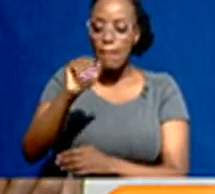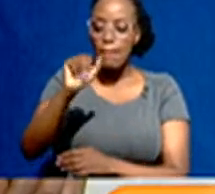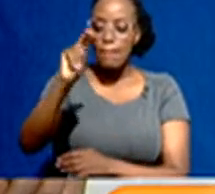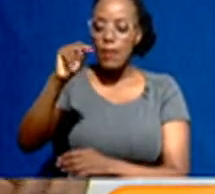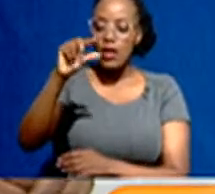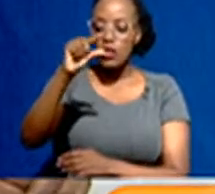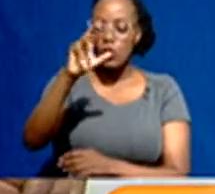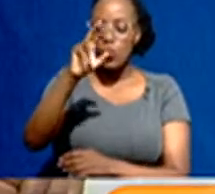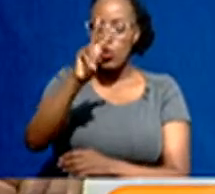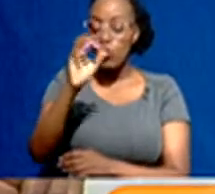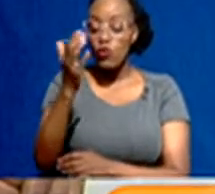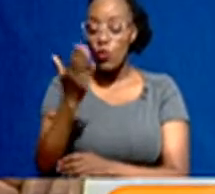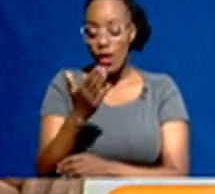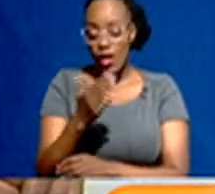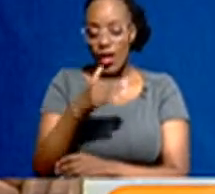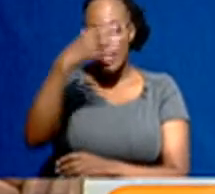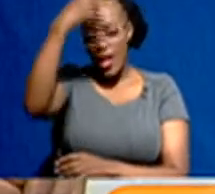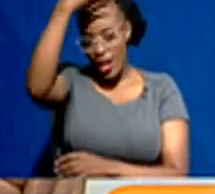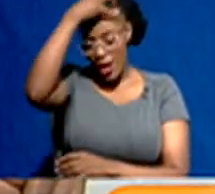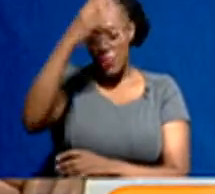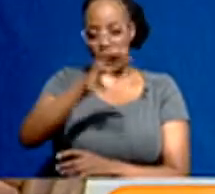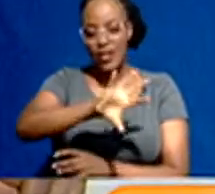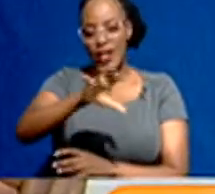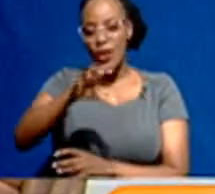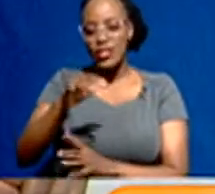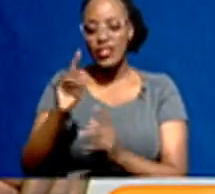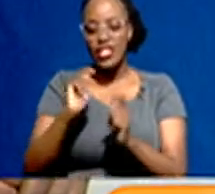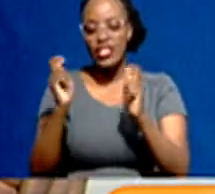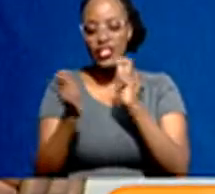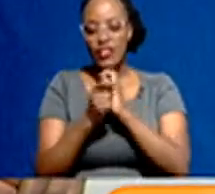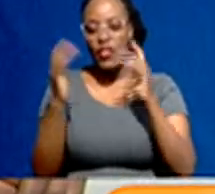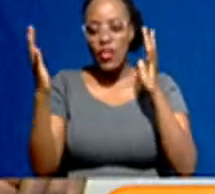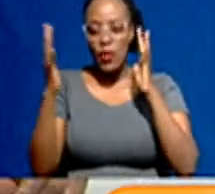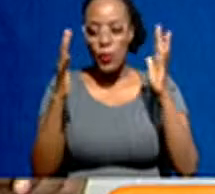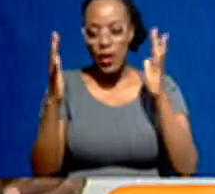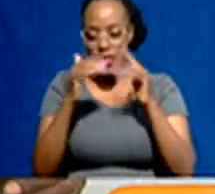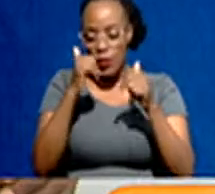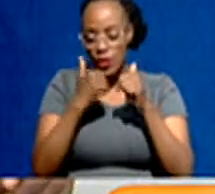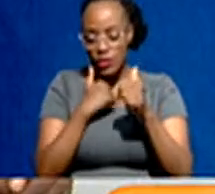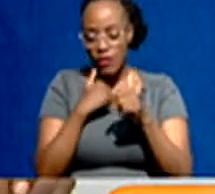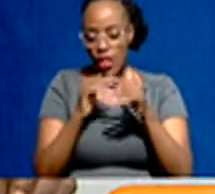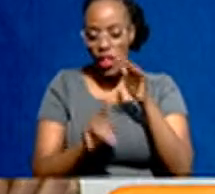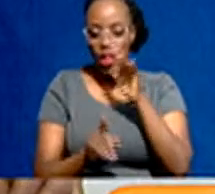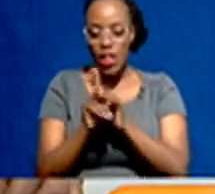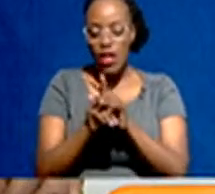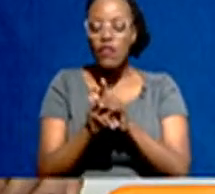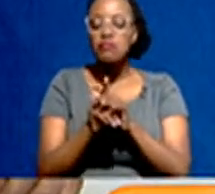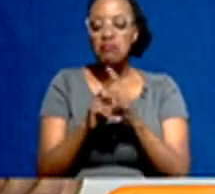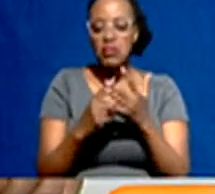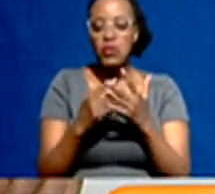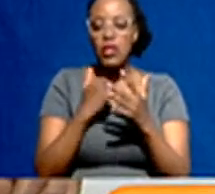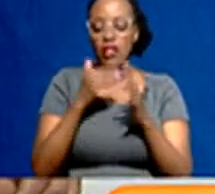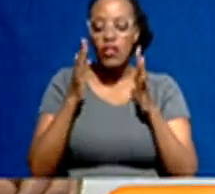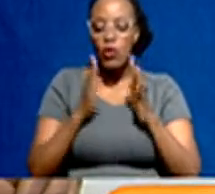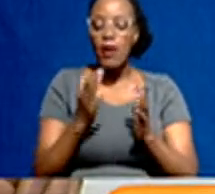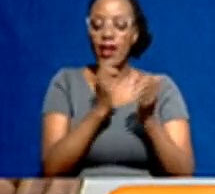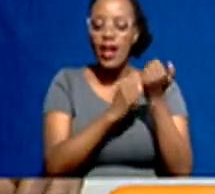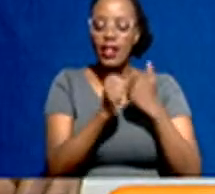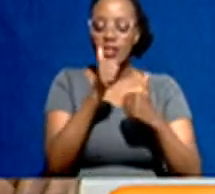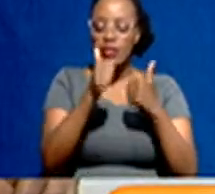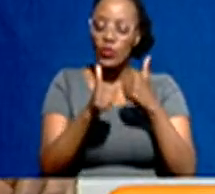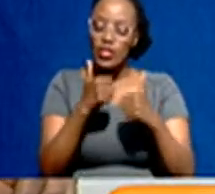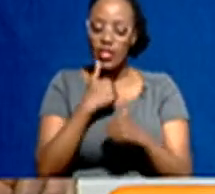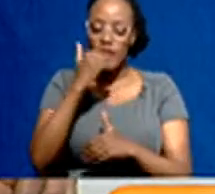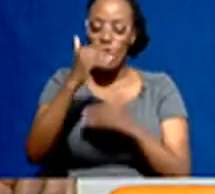Lamu County. However, shifts in temperatures and weather patterns brought about largely by human activities have